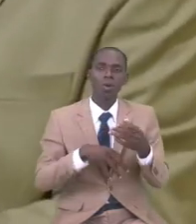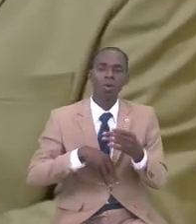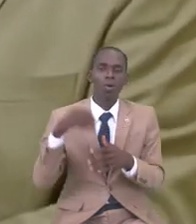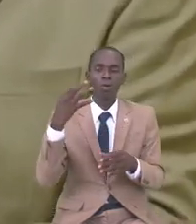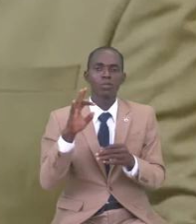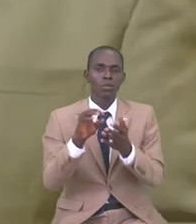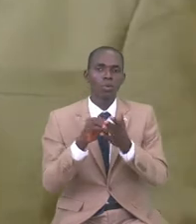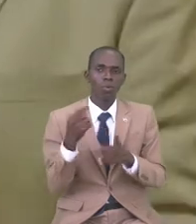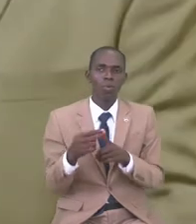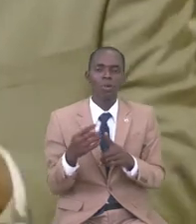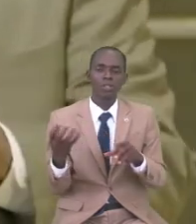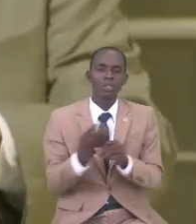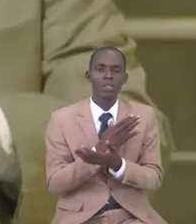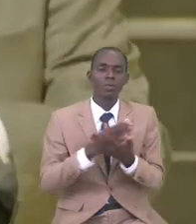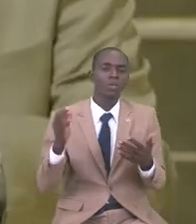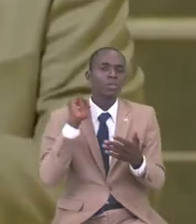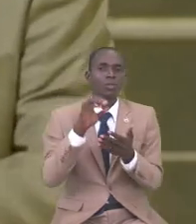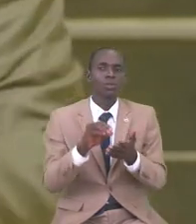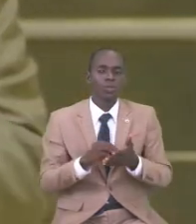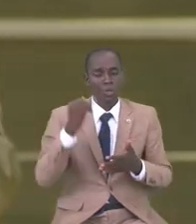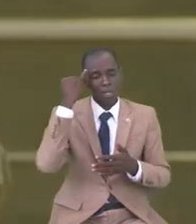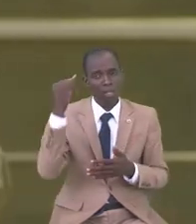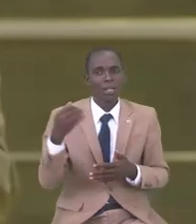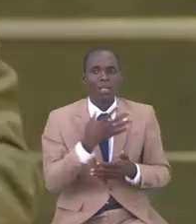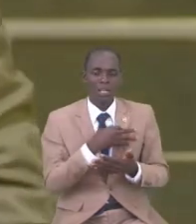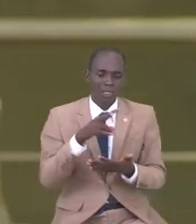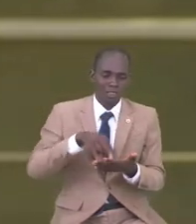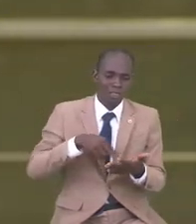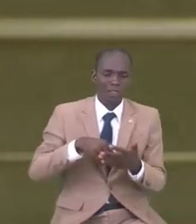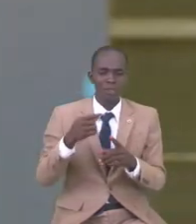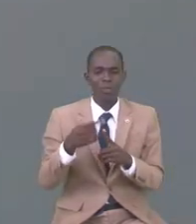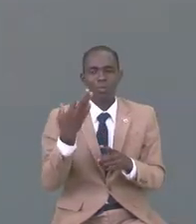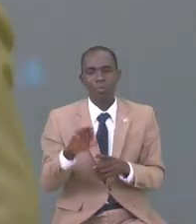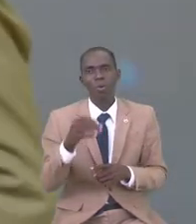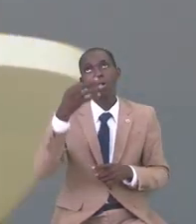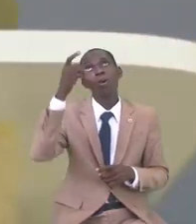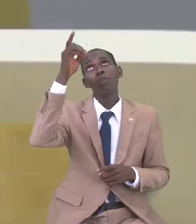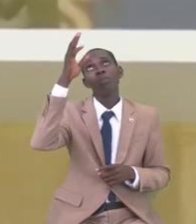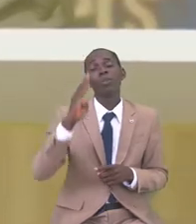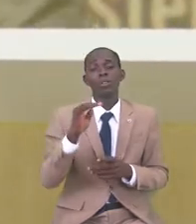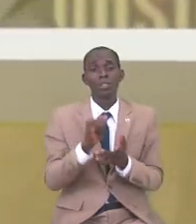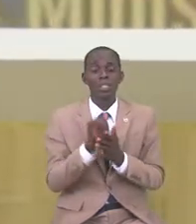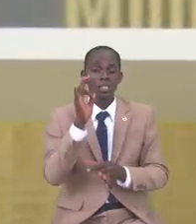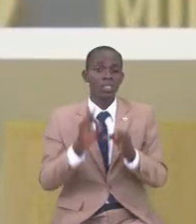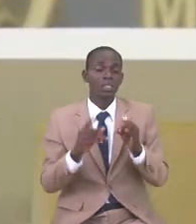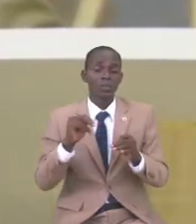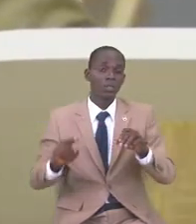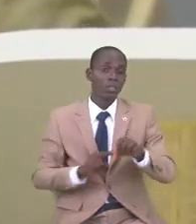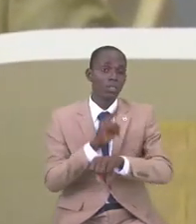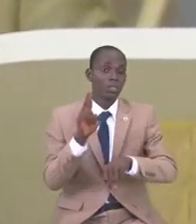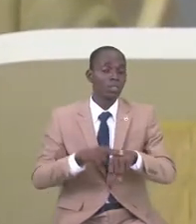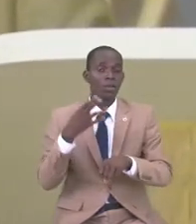thrown away his own idea, and he read the word of God that if the nation of Israel went